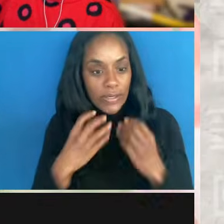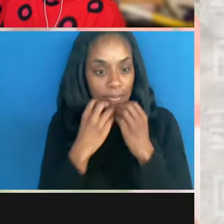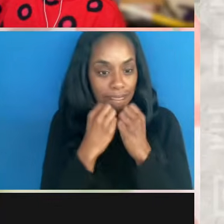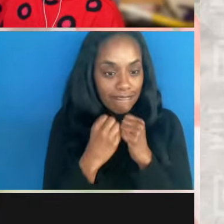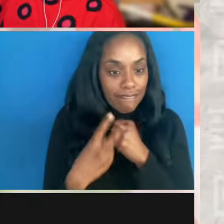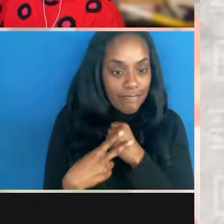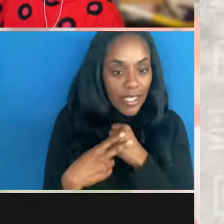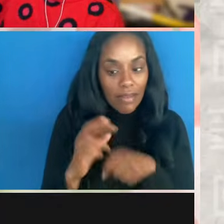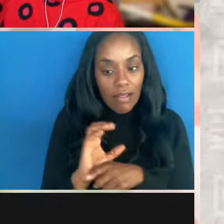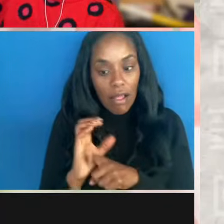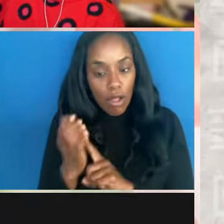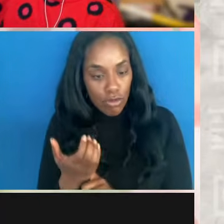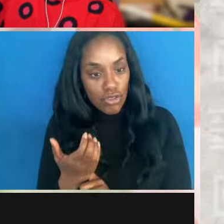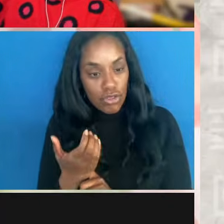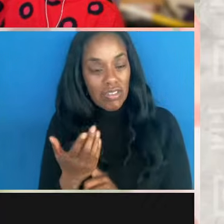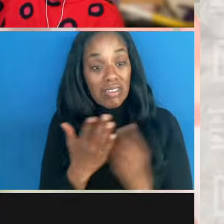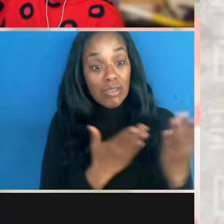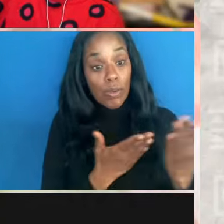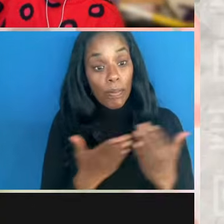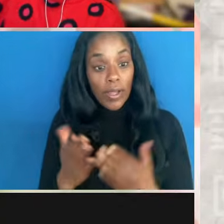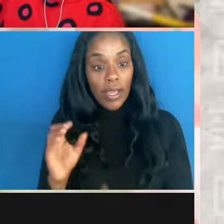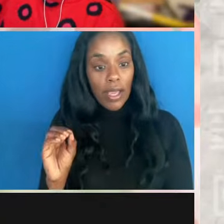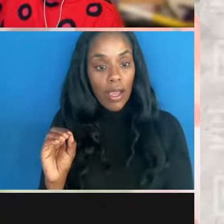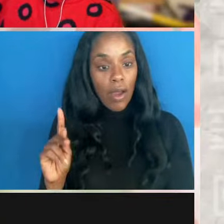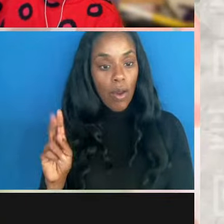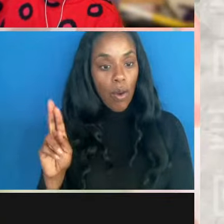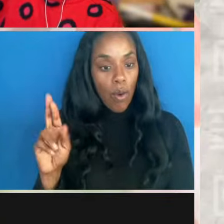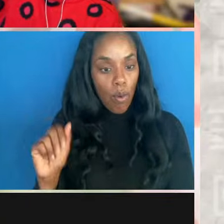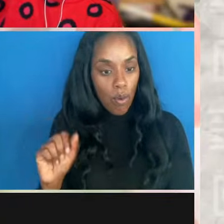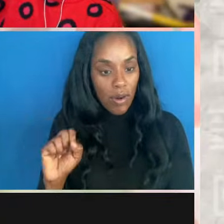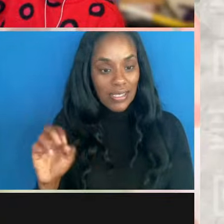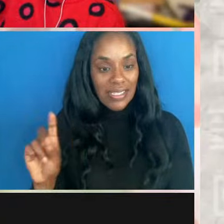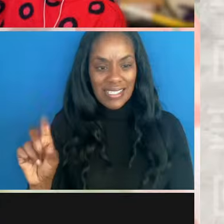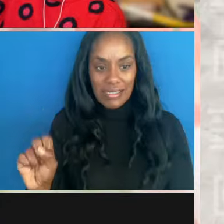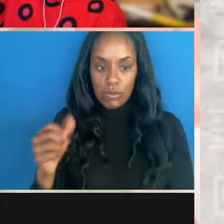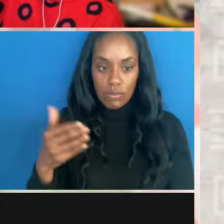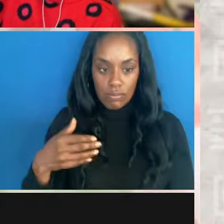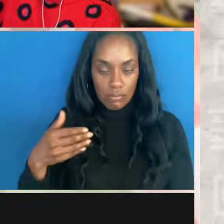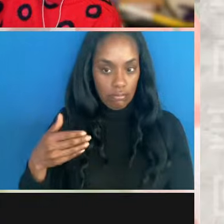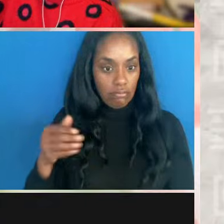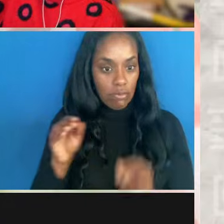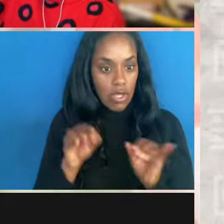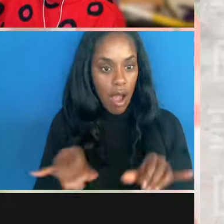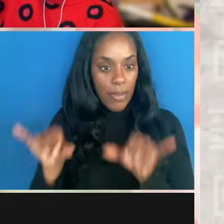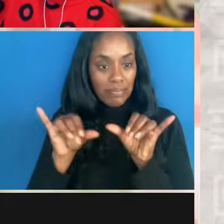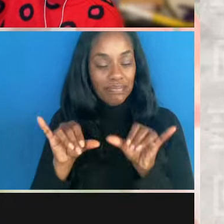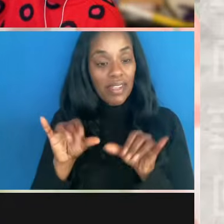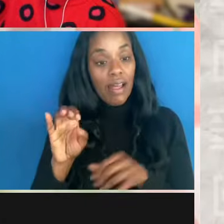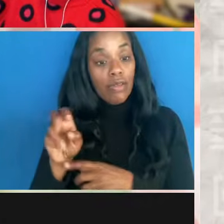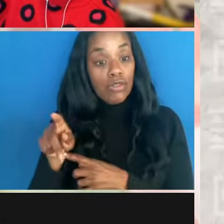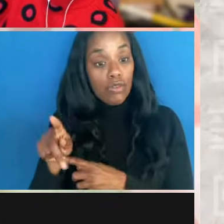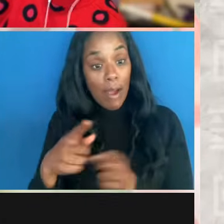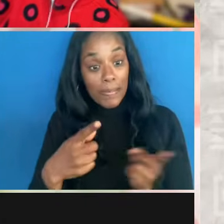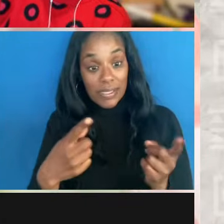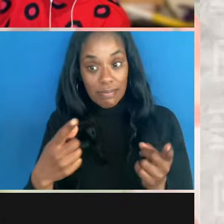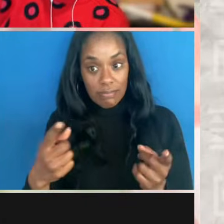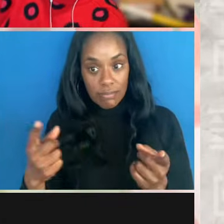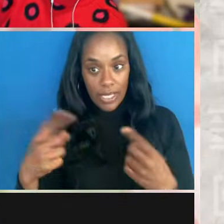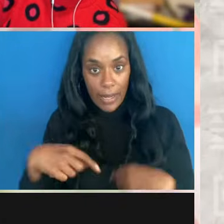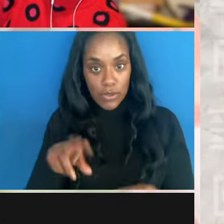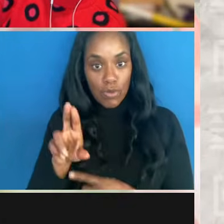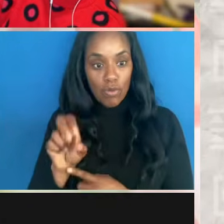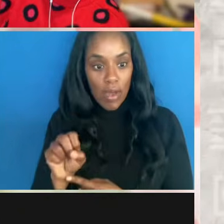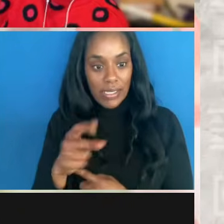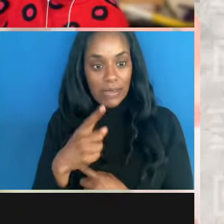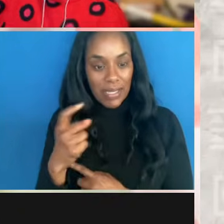So bringing seeds like okra seeds was something commonly done. These are crops that came to the U.S. because people brought